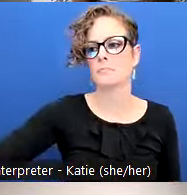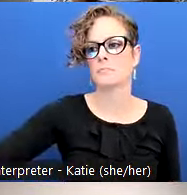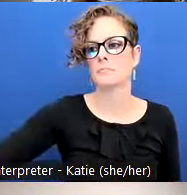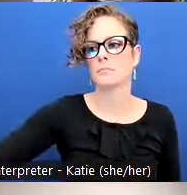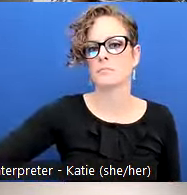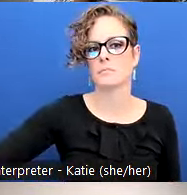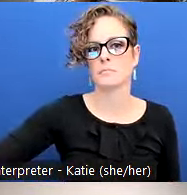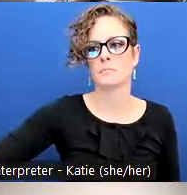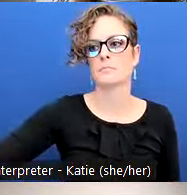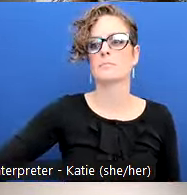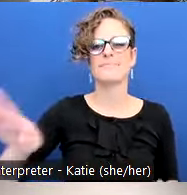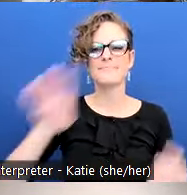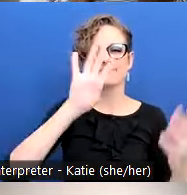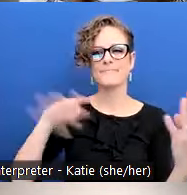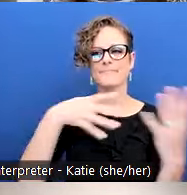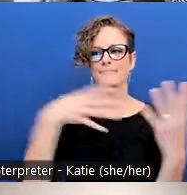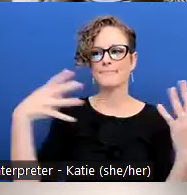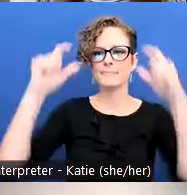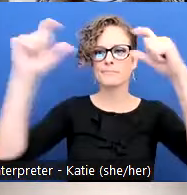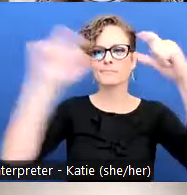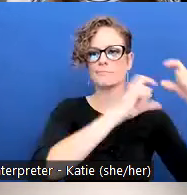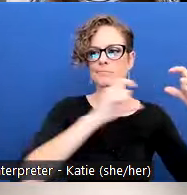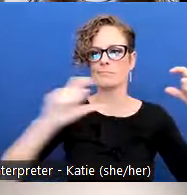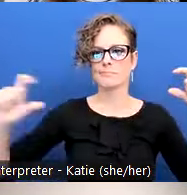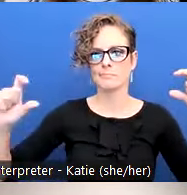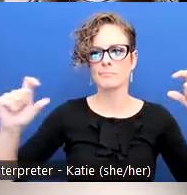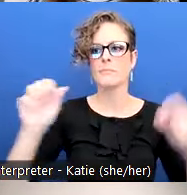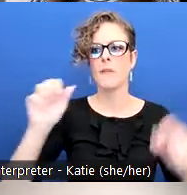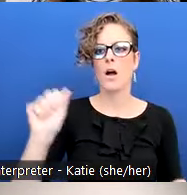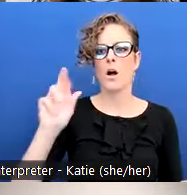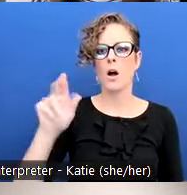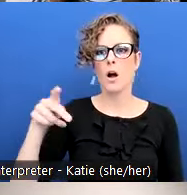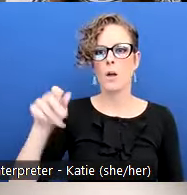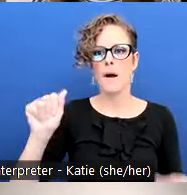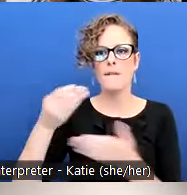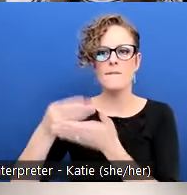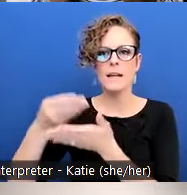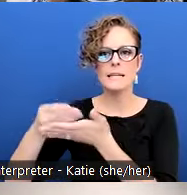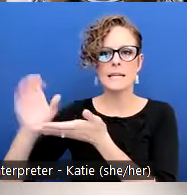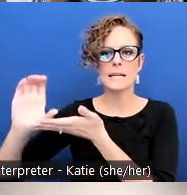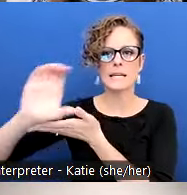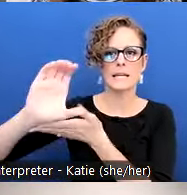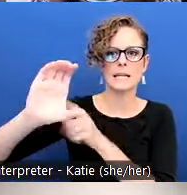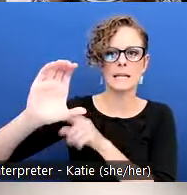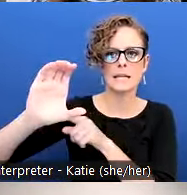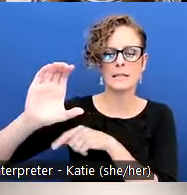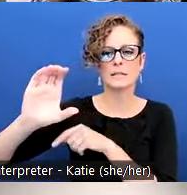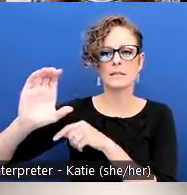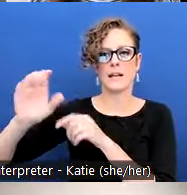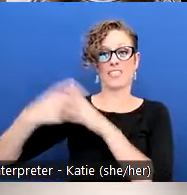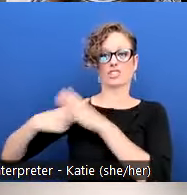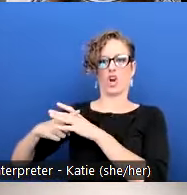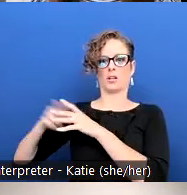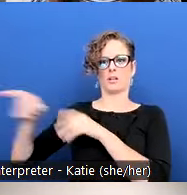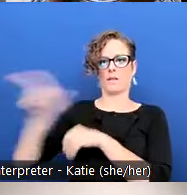just a quick little overview of what ARPA funding looked like coming into the session. The state in total